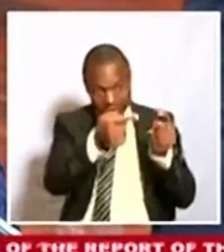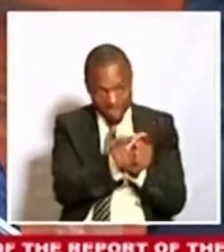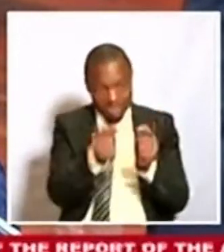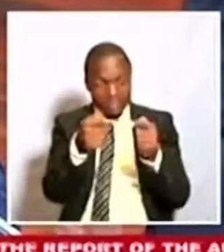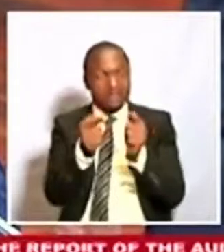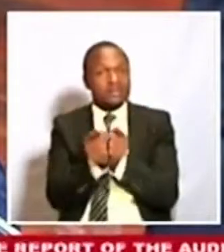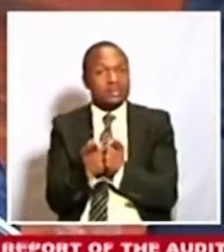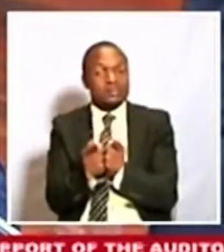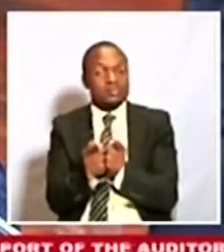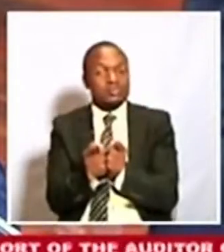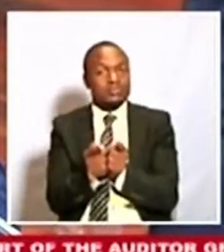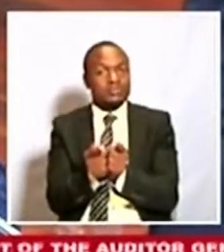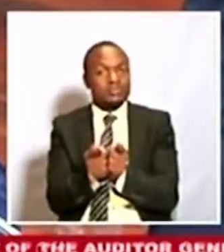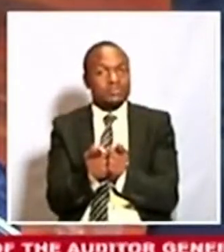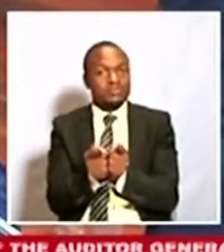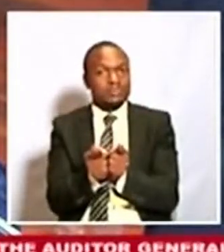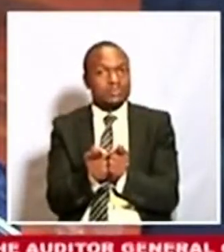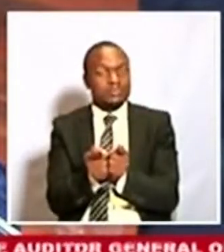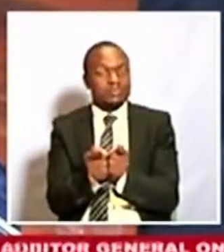which